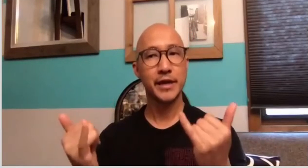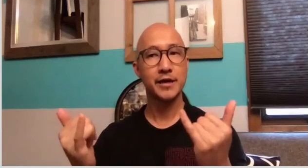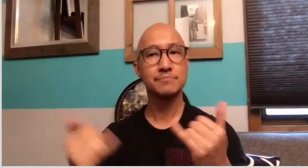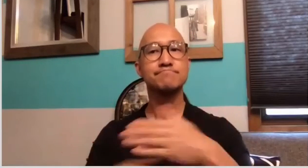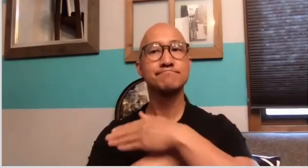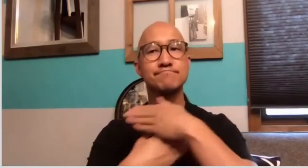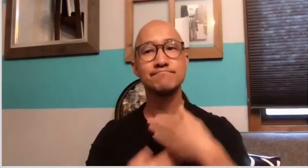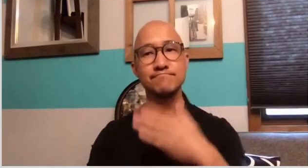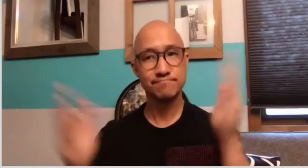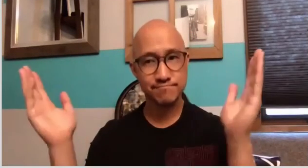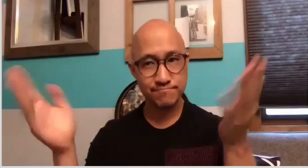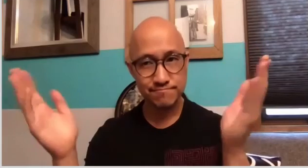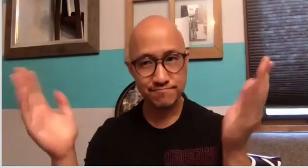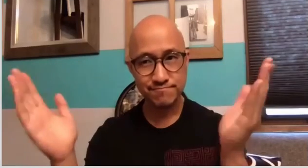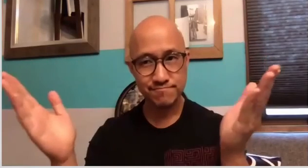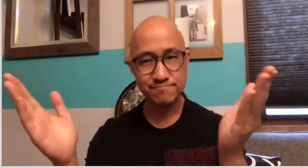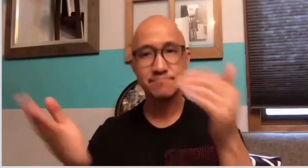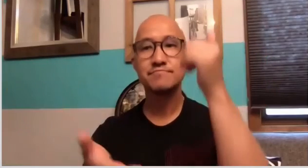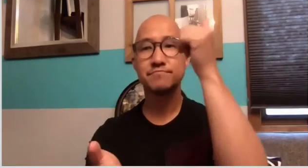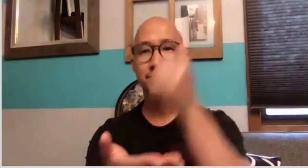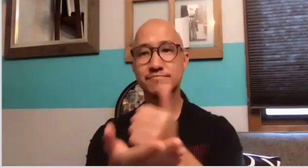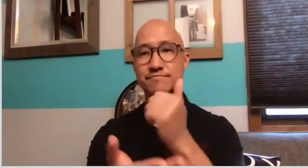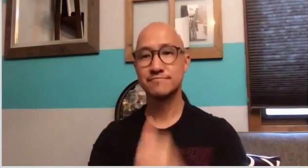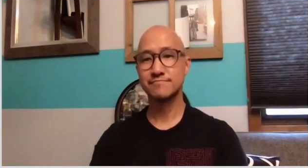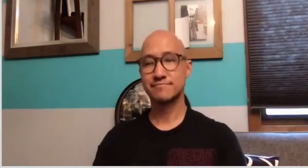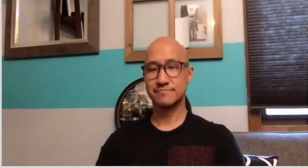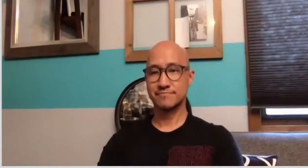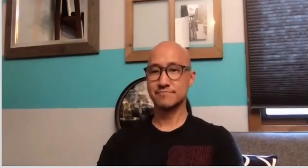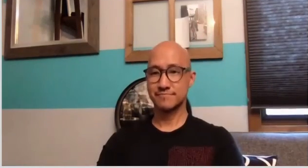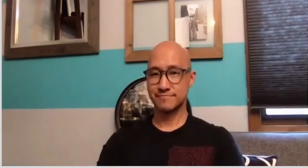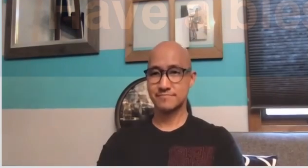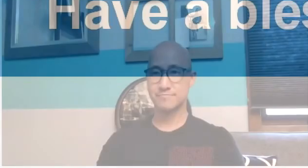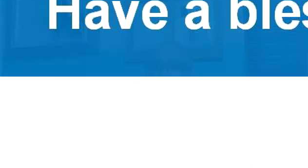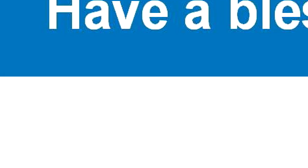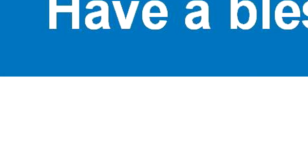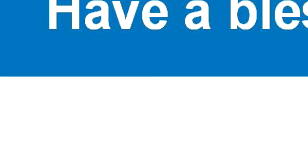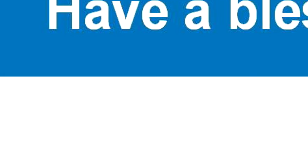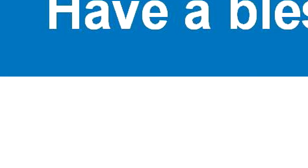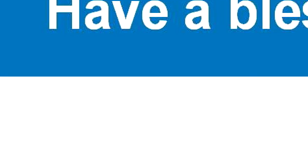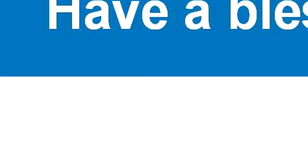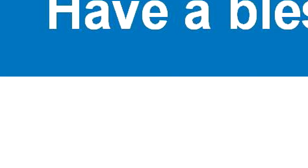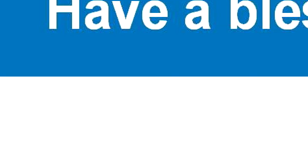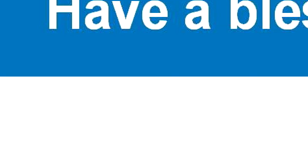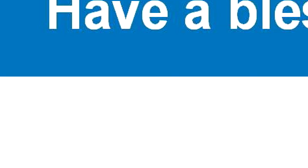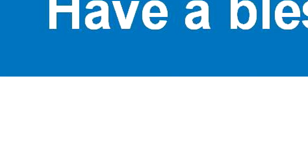God bless and thank you. Thank you so much, Bobby. Much appreciated.